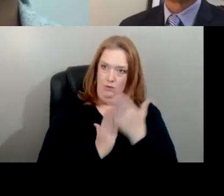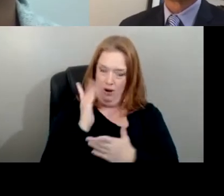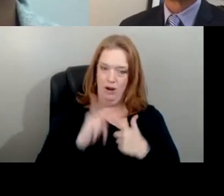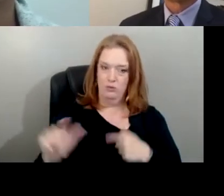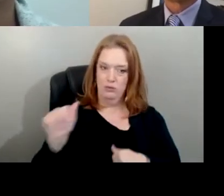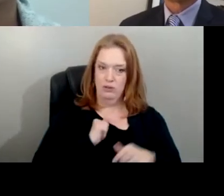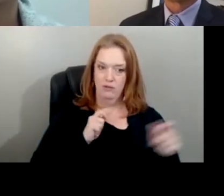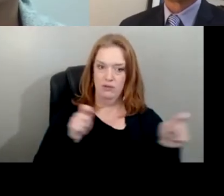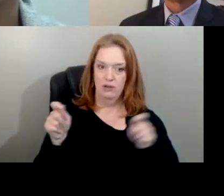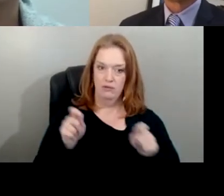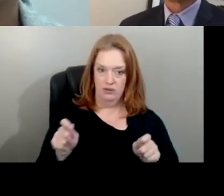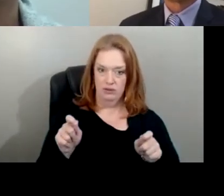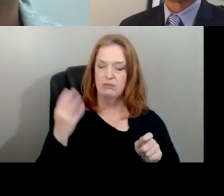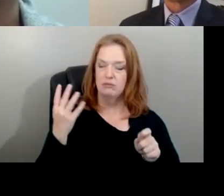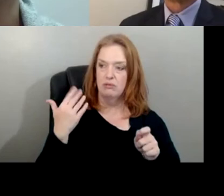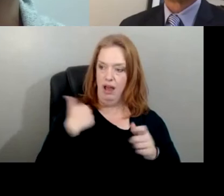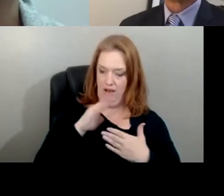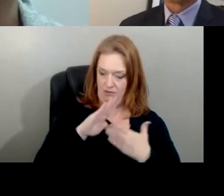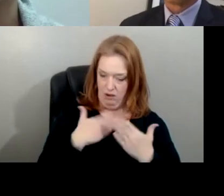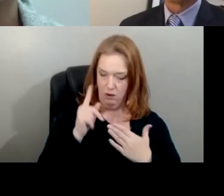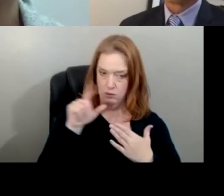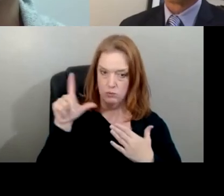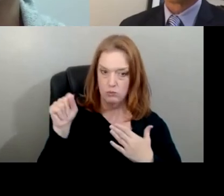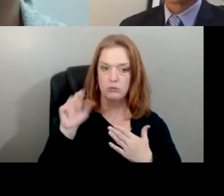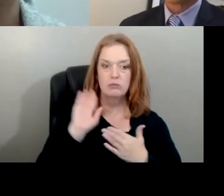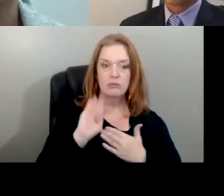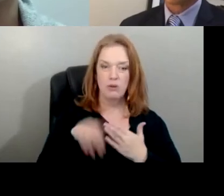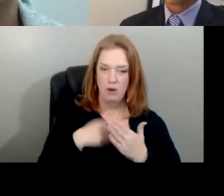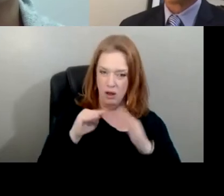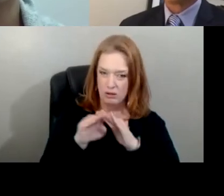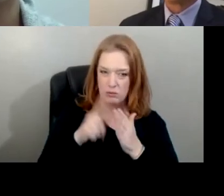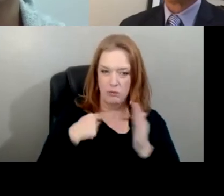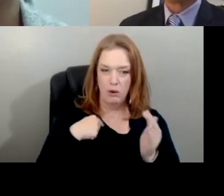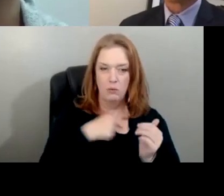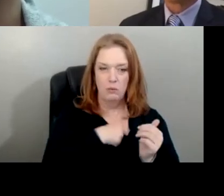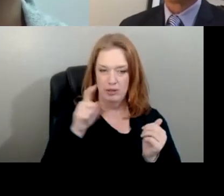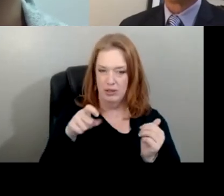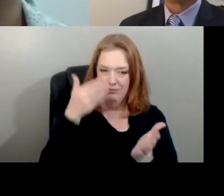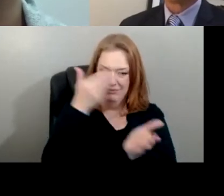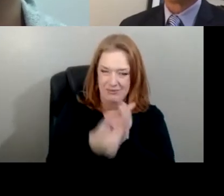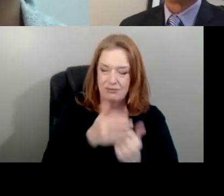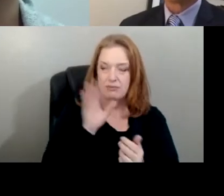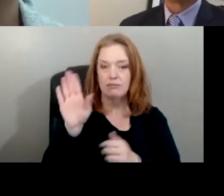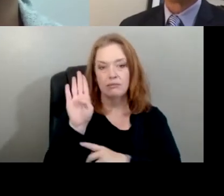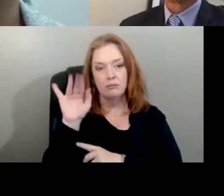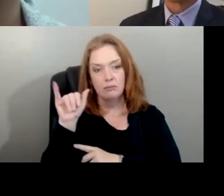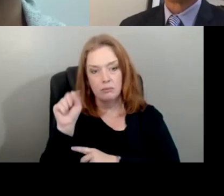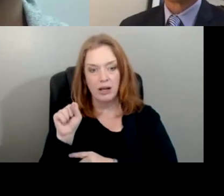is for us to have all the tools and access we need, regardless of racial tension, bias,